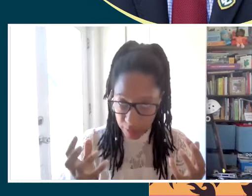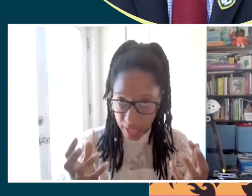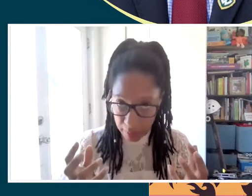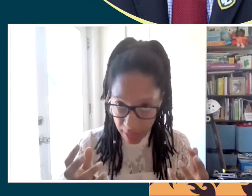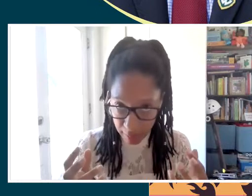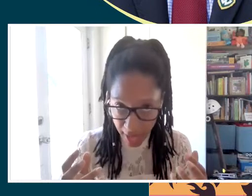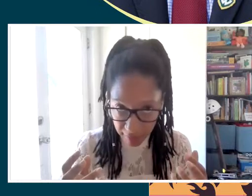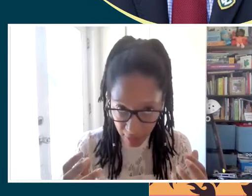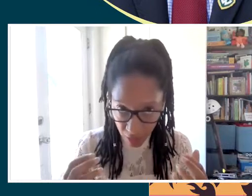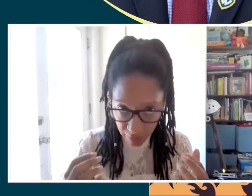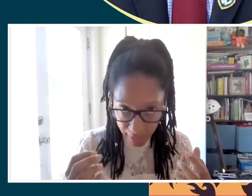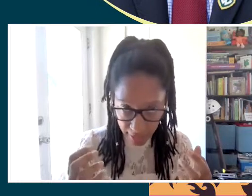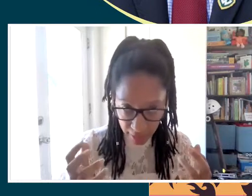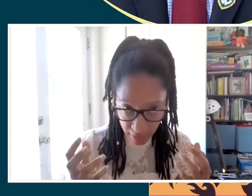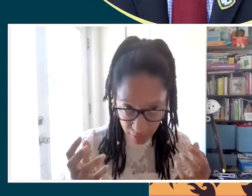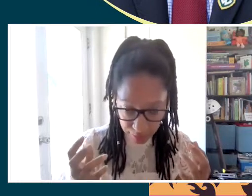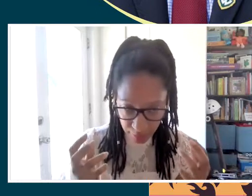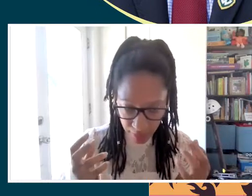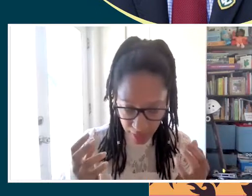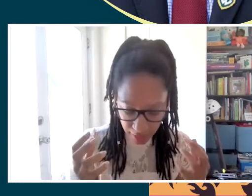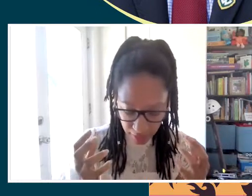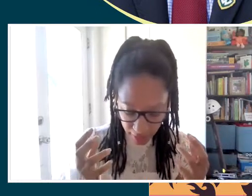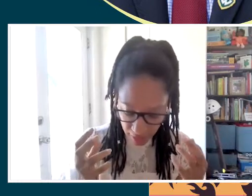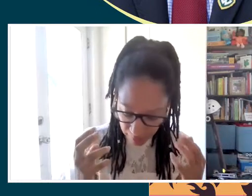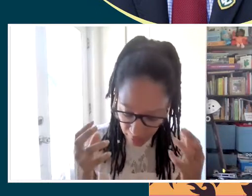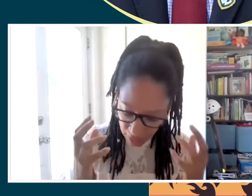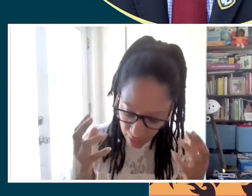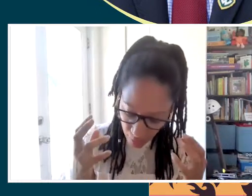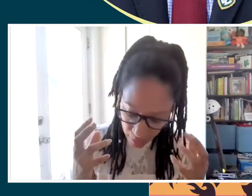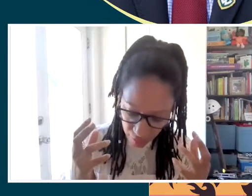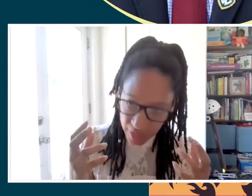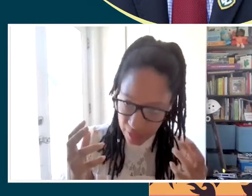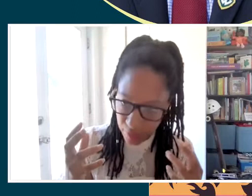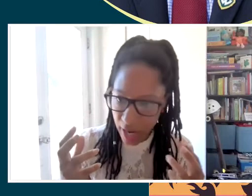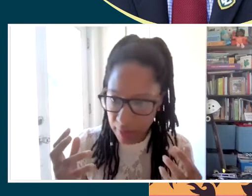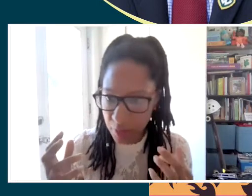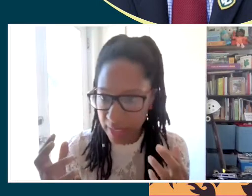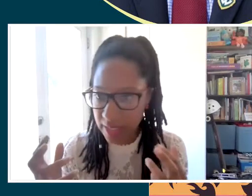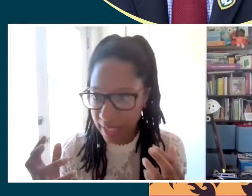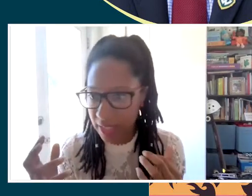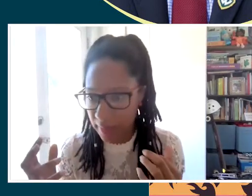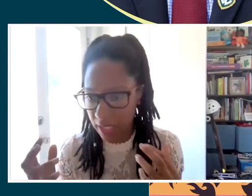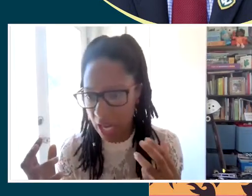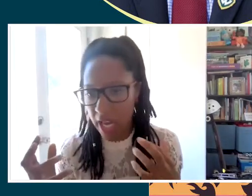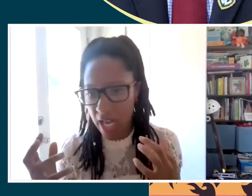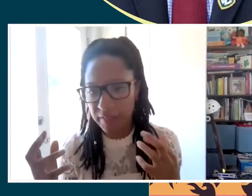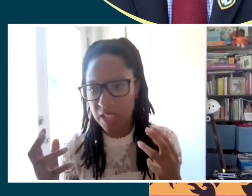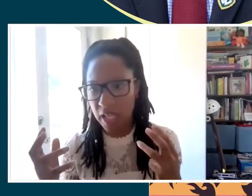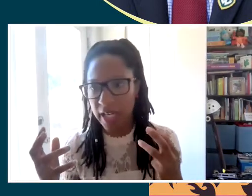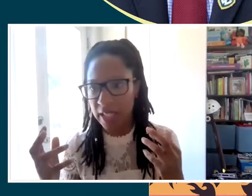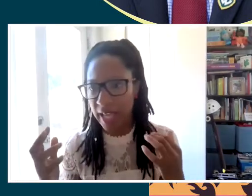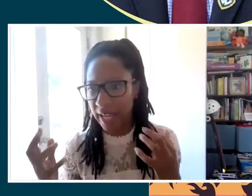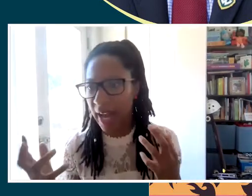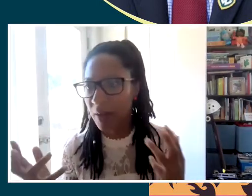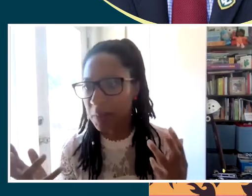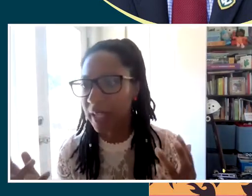I will name that I'm having all of my, like egoic fears of when I was 26, and I was like, I haven't